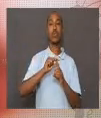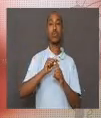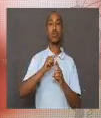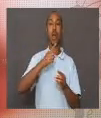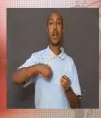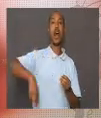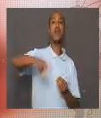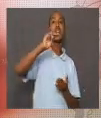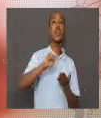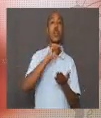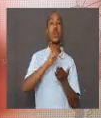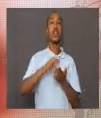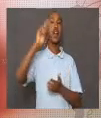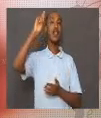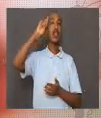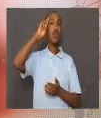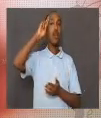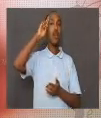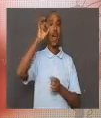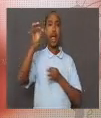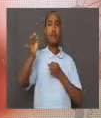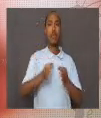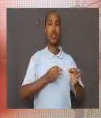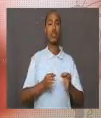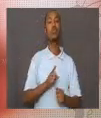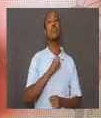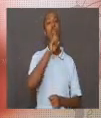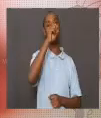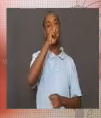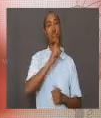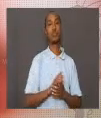nucleus for Rutherford's hypothesis to be true.